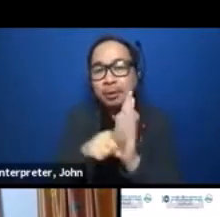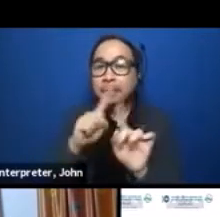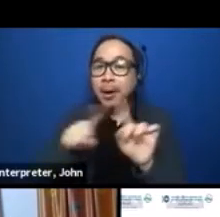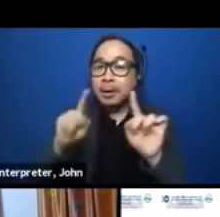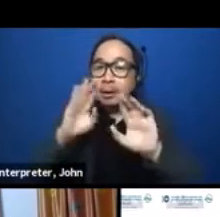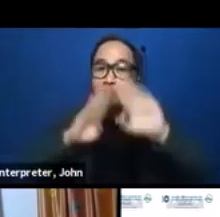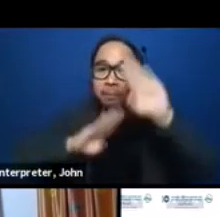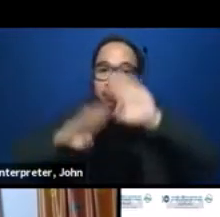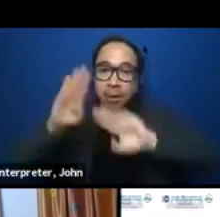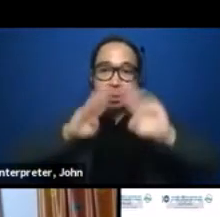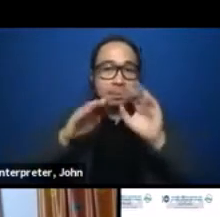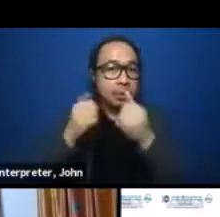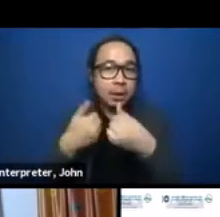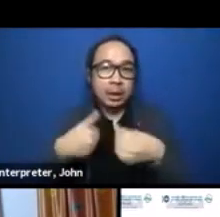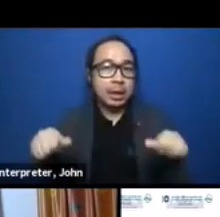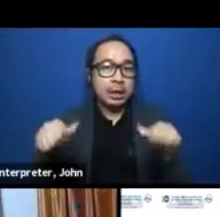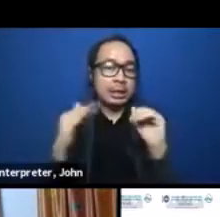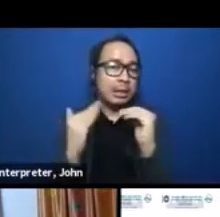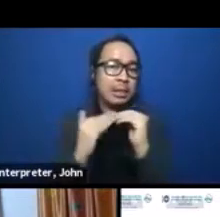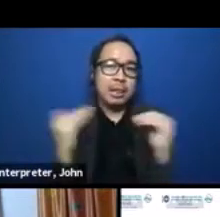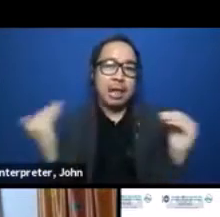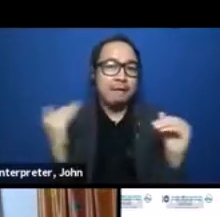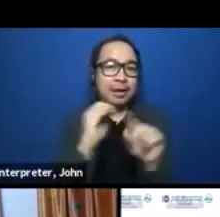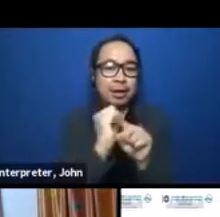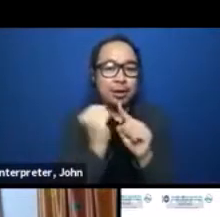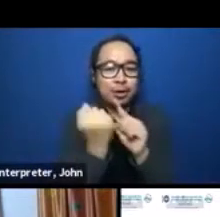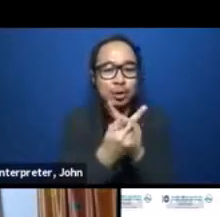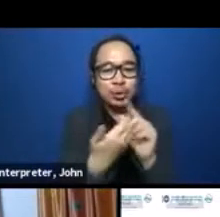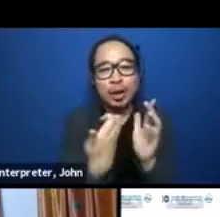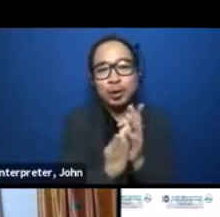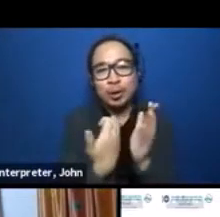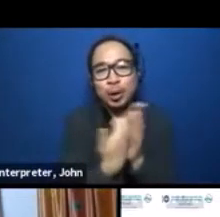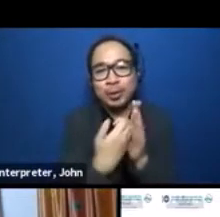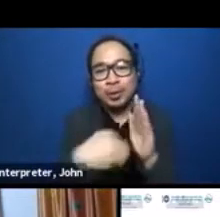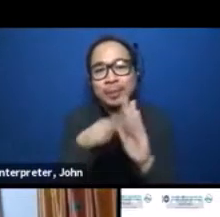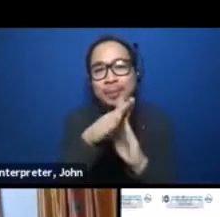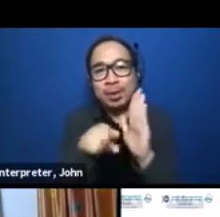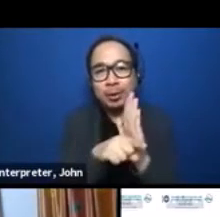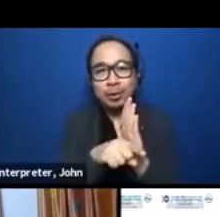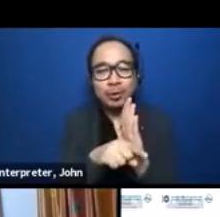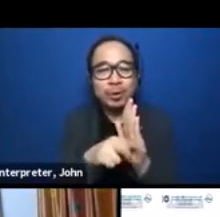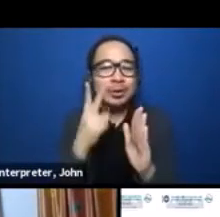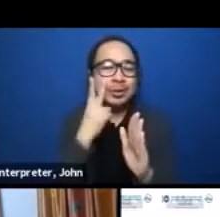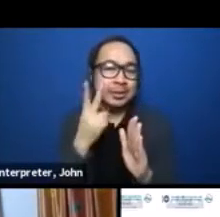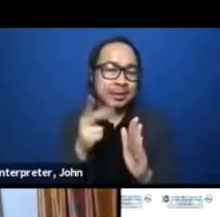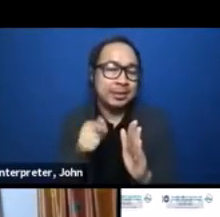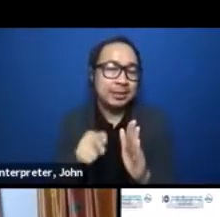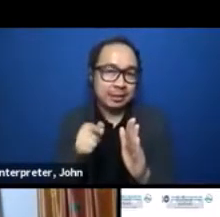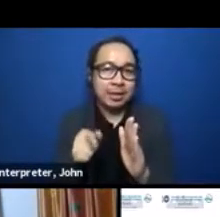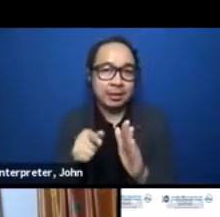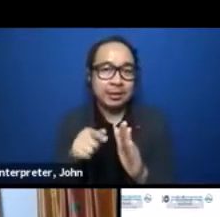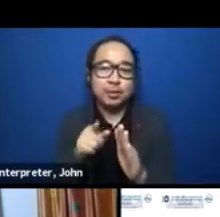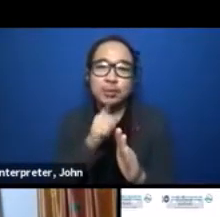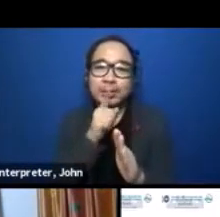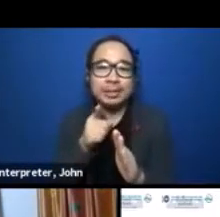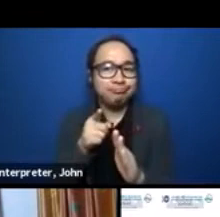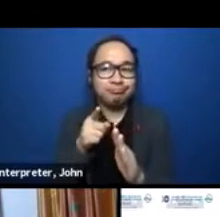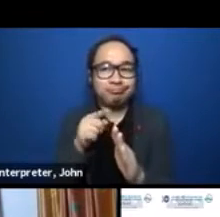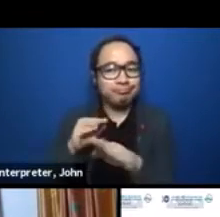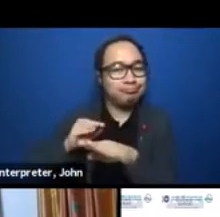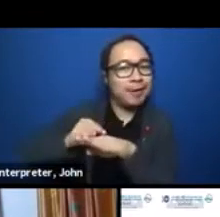any level of socioeconomic background. And then, so this is the multifactorial. And then,